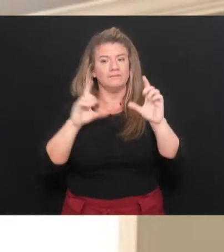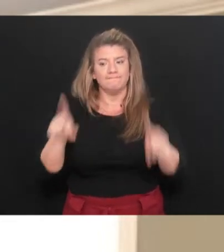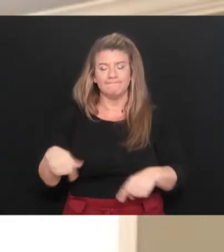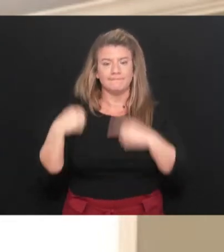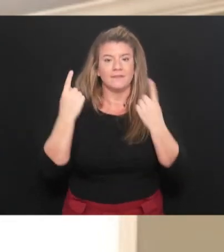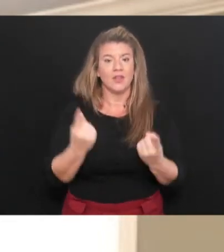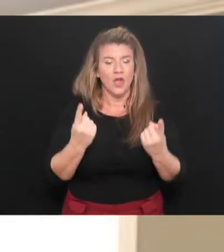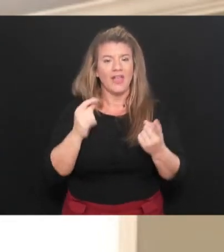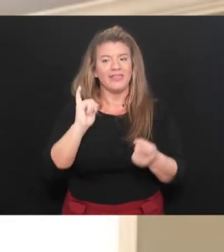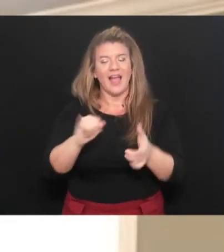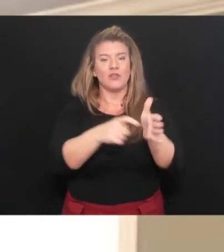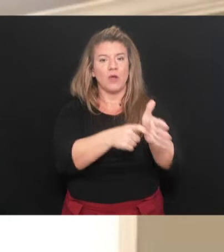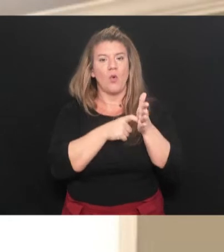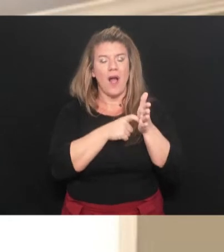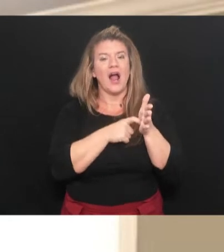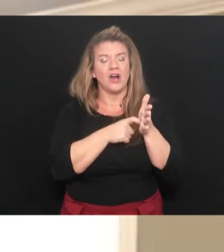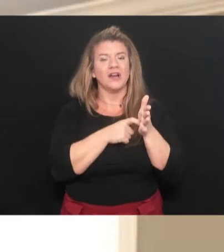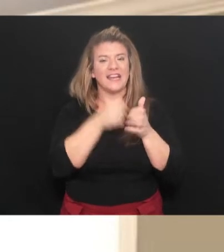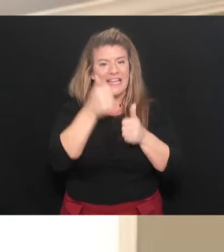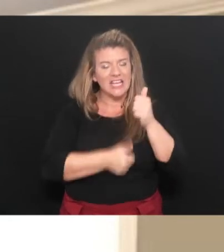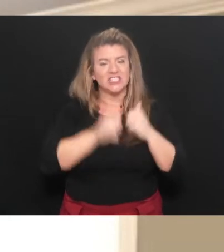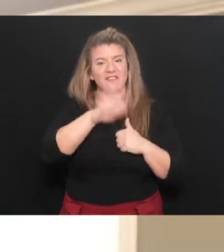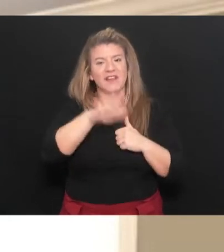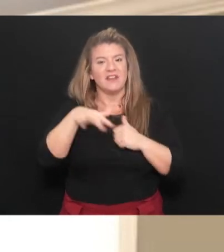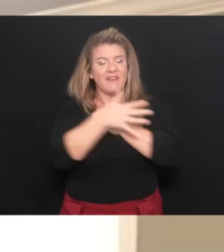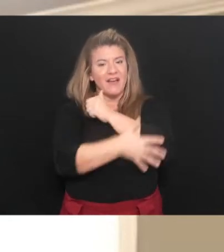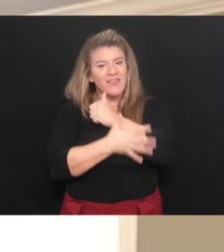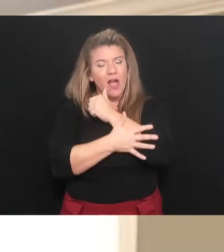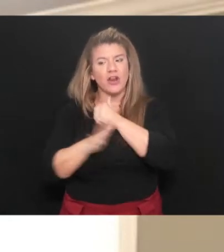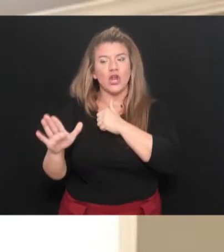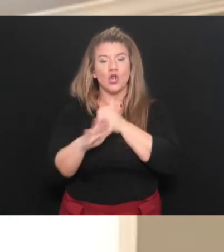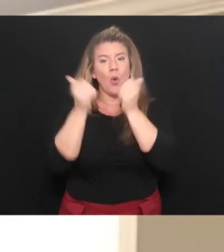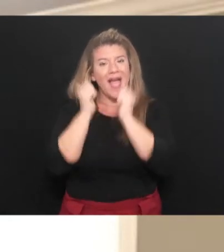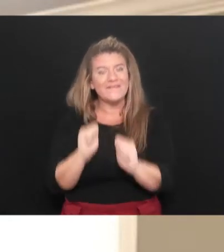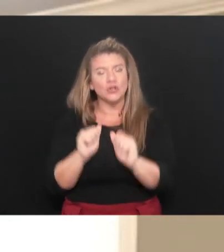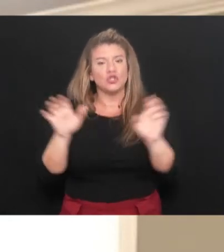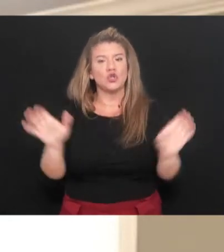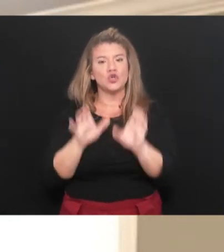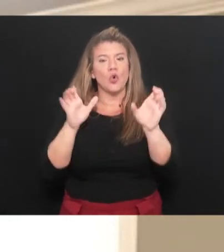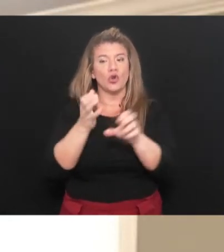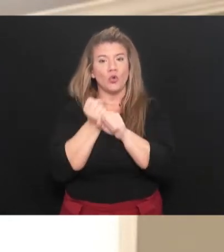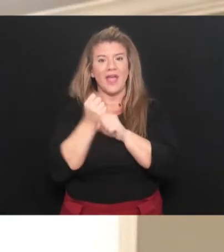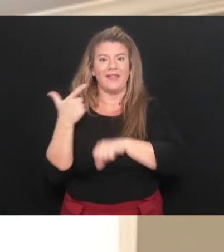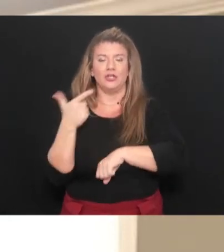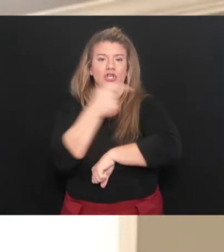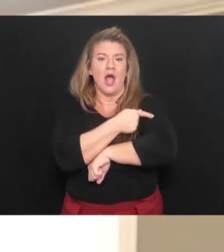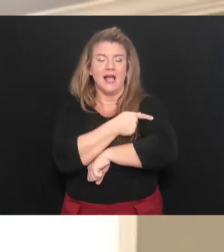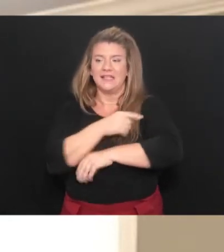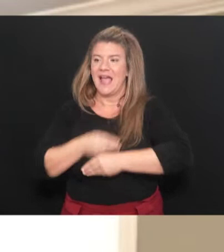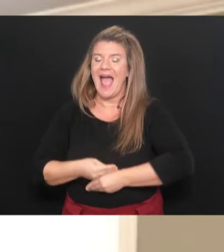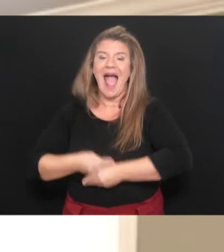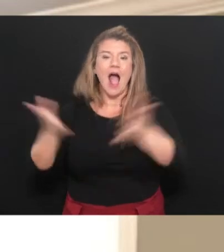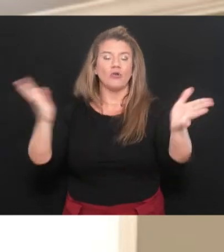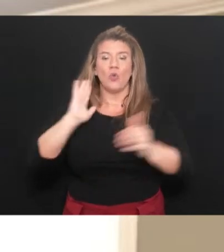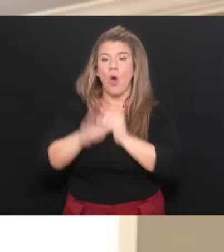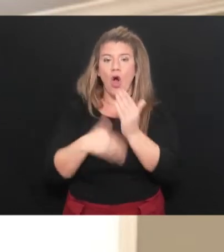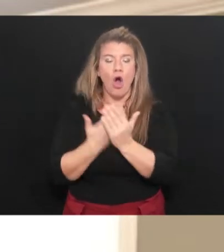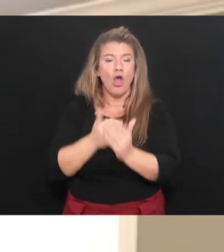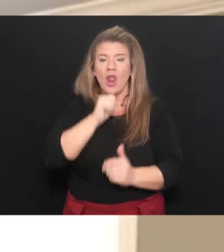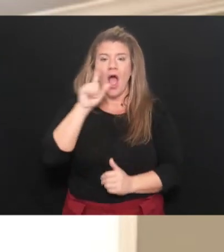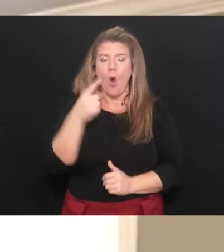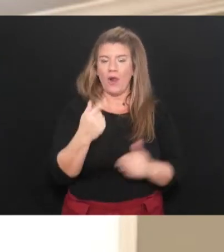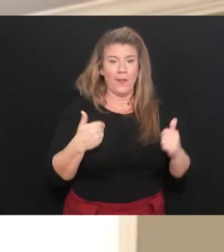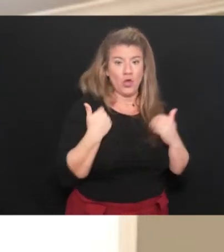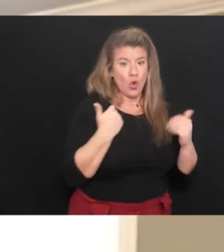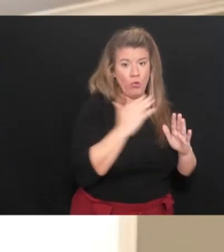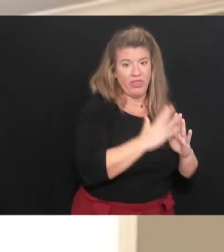something that's required in the 55 counties, and all the efforts that you're doing to get shots in the arms of everyone, not just our youth. But we know